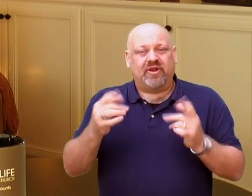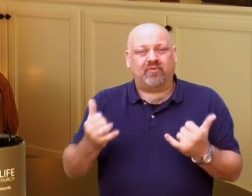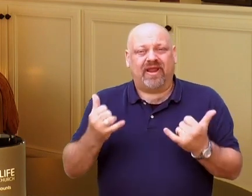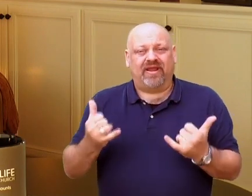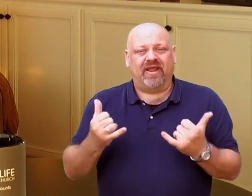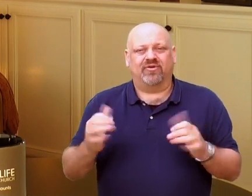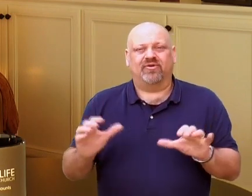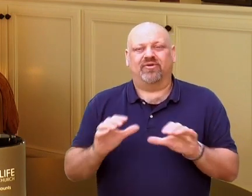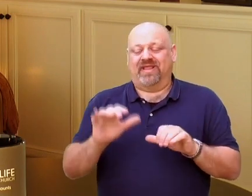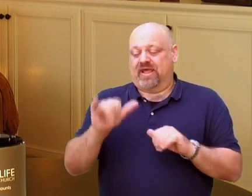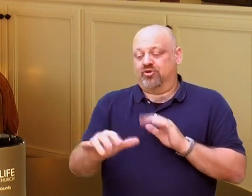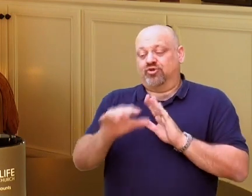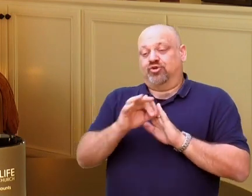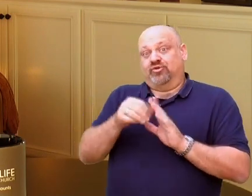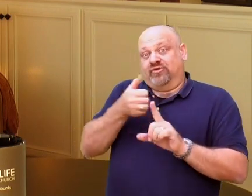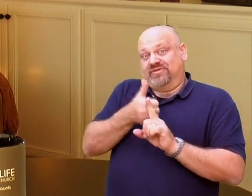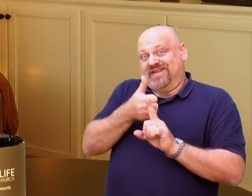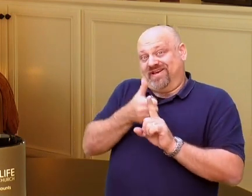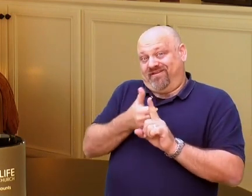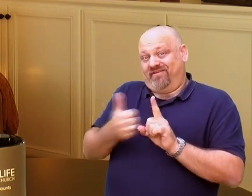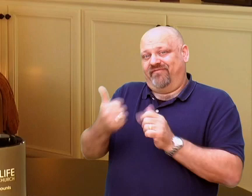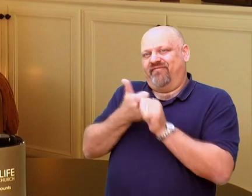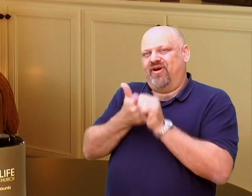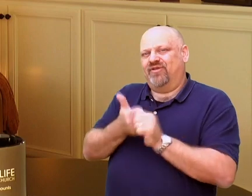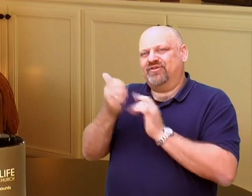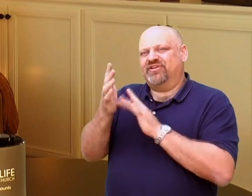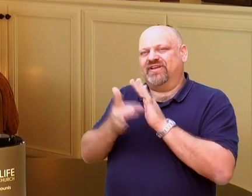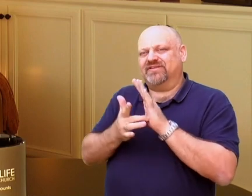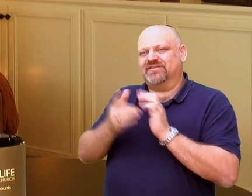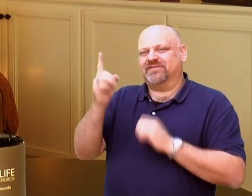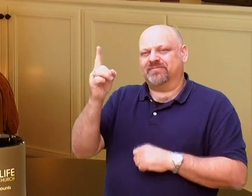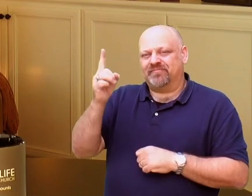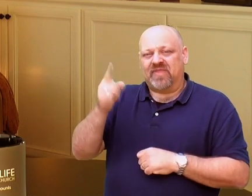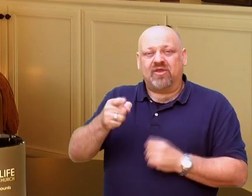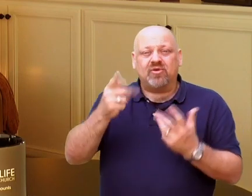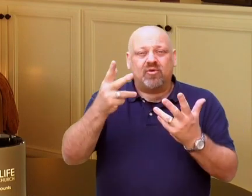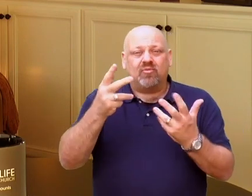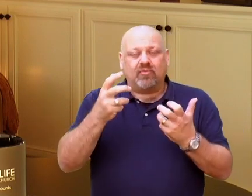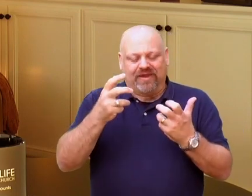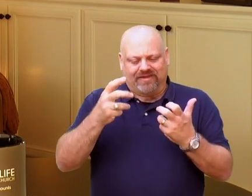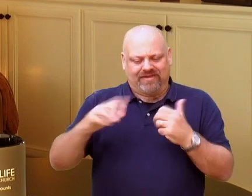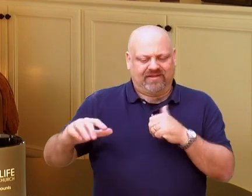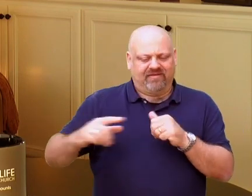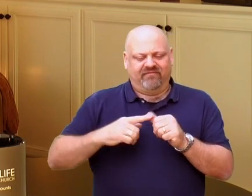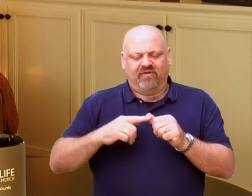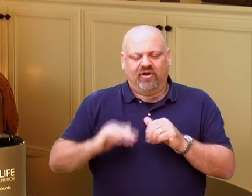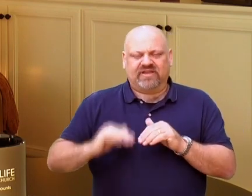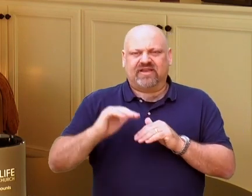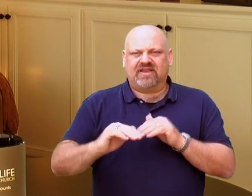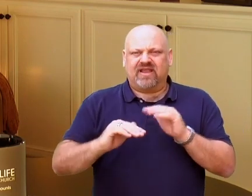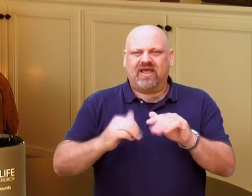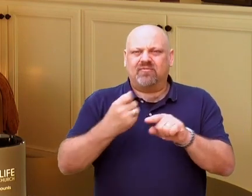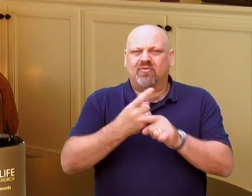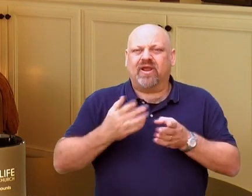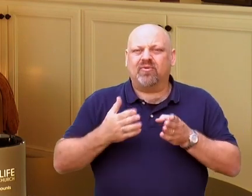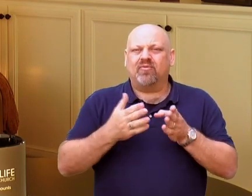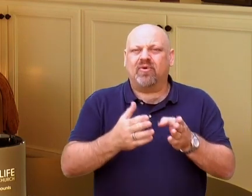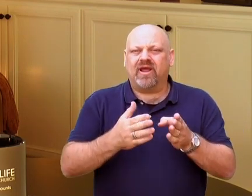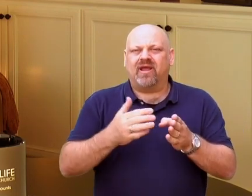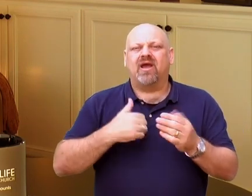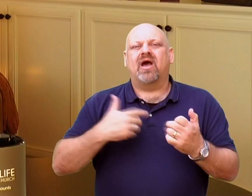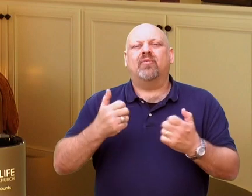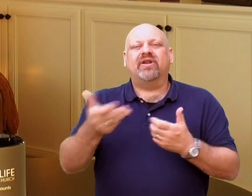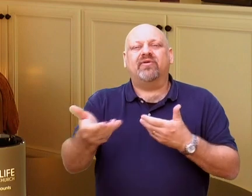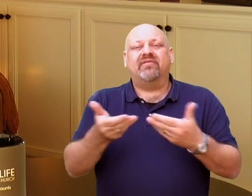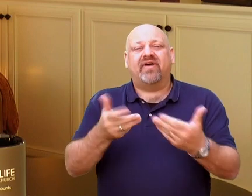do right now, to choose for yourself to follow Jesus. If you'd like to take this first step in the right